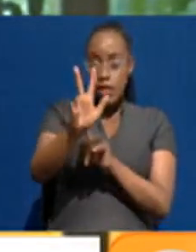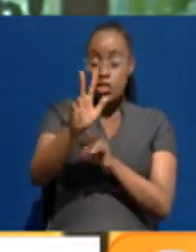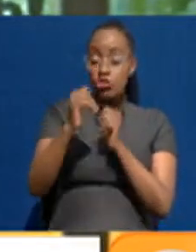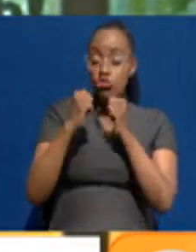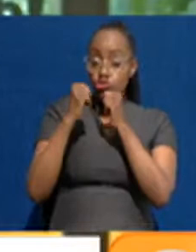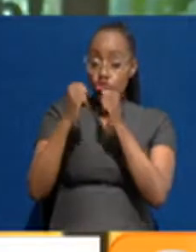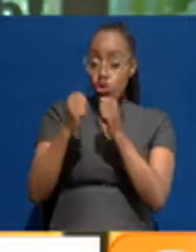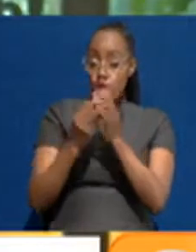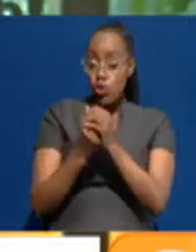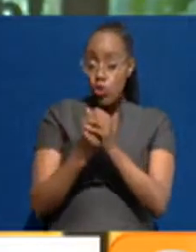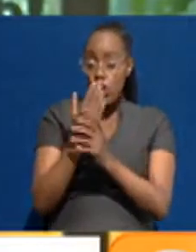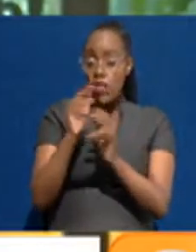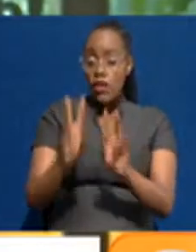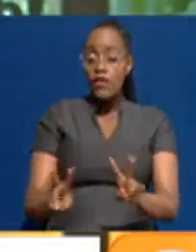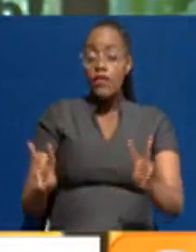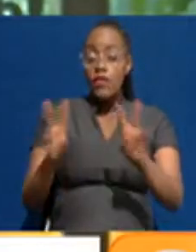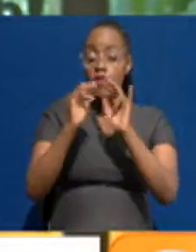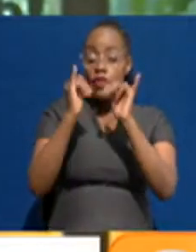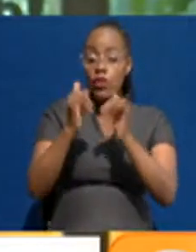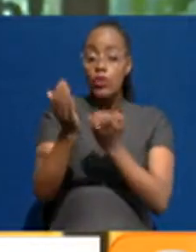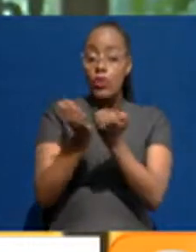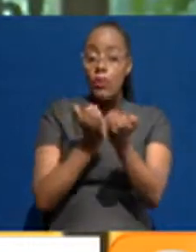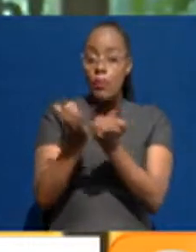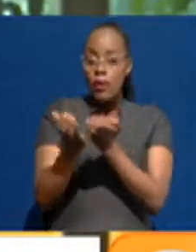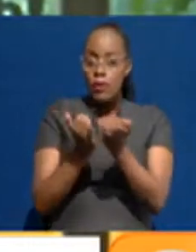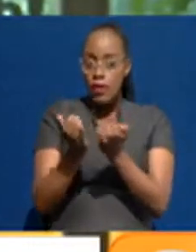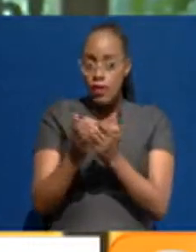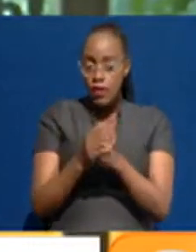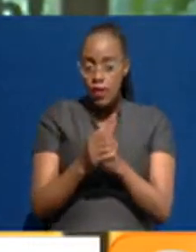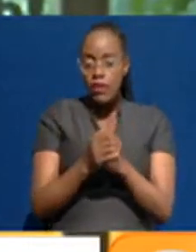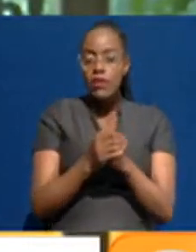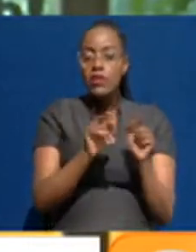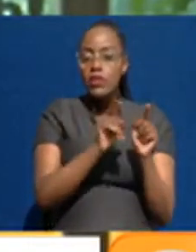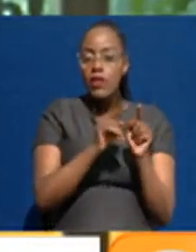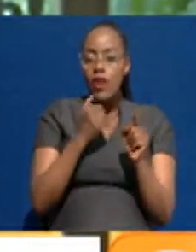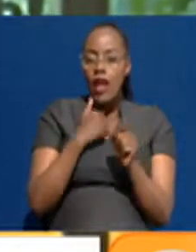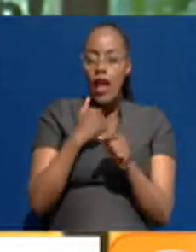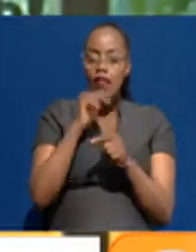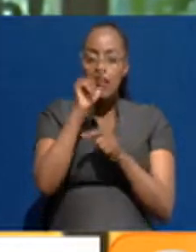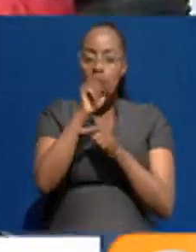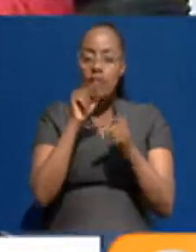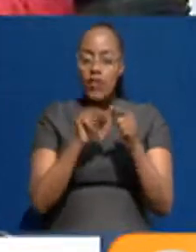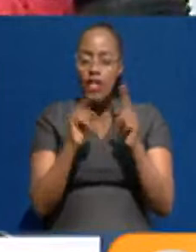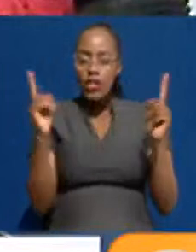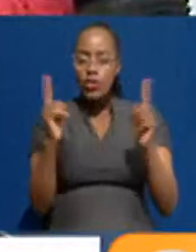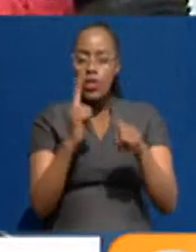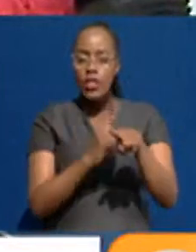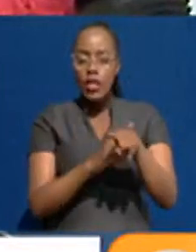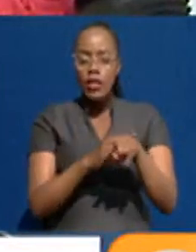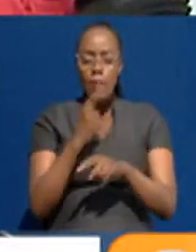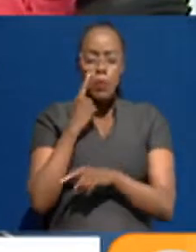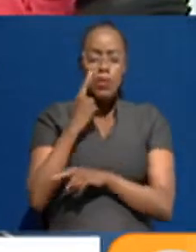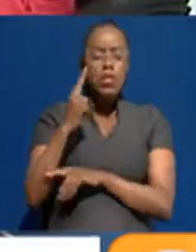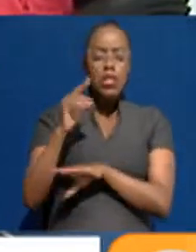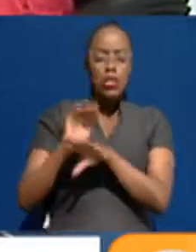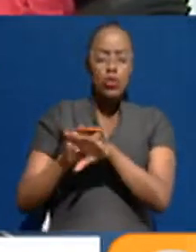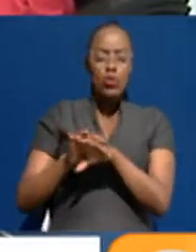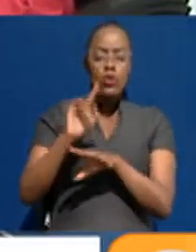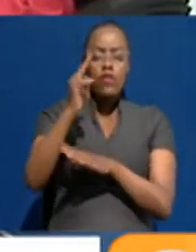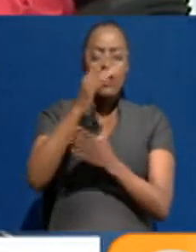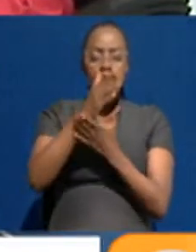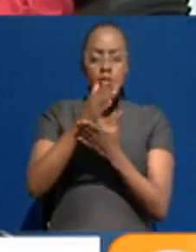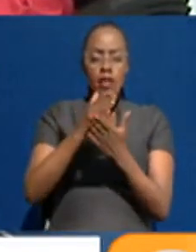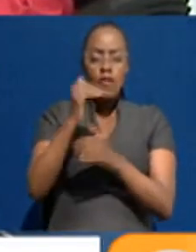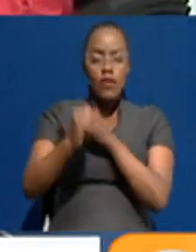in value of new businesses, declared an interim dividend. It looks like it was a good first half of the